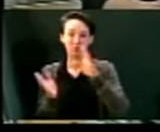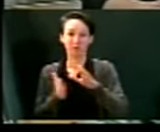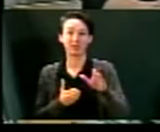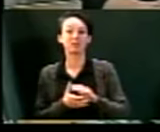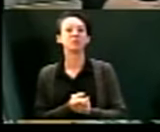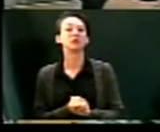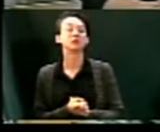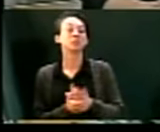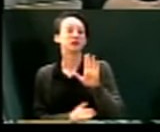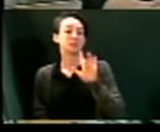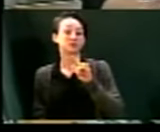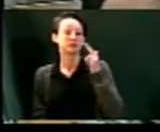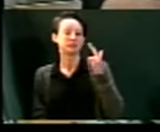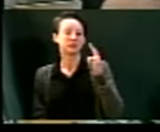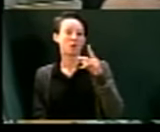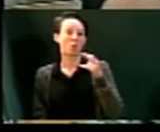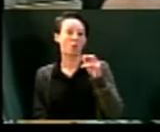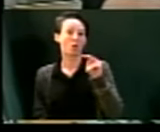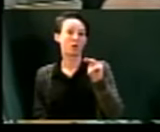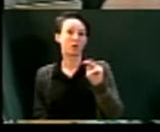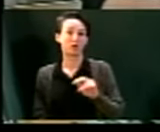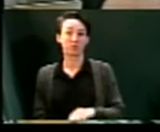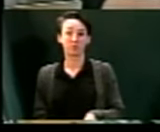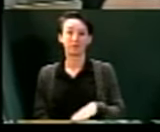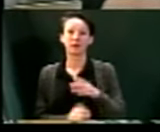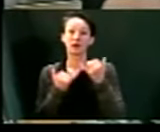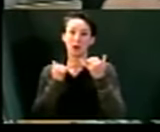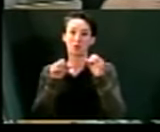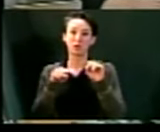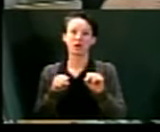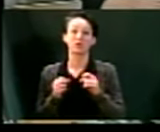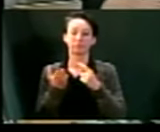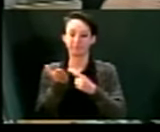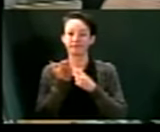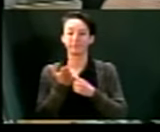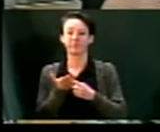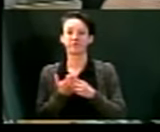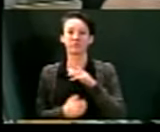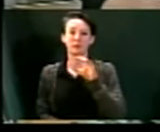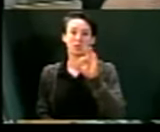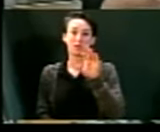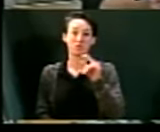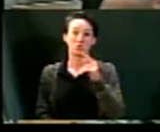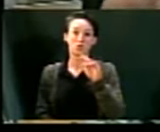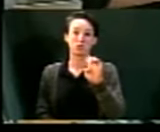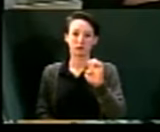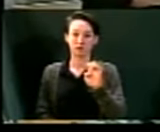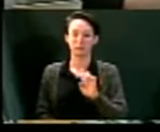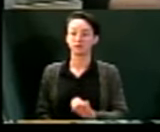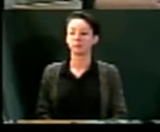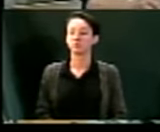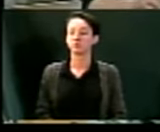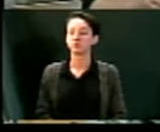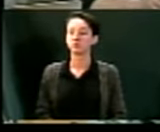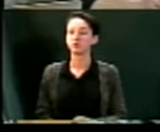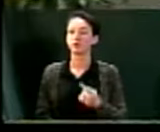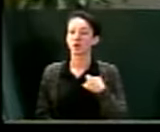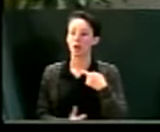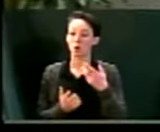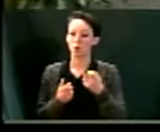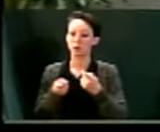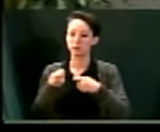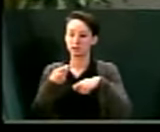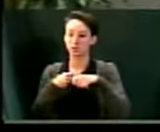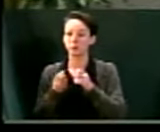Okay, and seconded by Ms. Horn. So now we can have discussion. Ms. Fugit, do you want to lead out? Yes, ma'am. I'd like to make a substitute